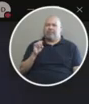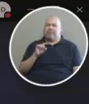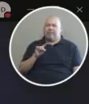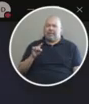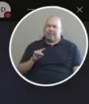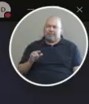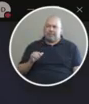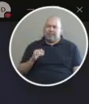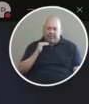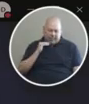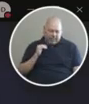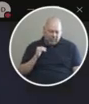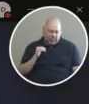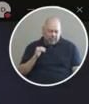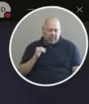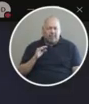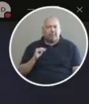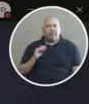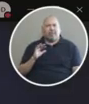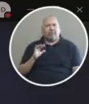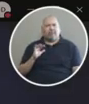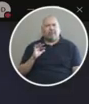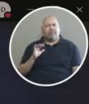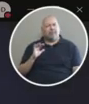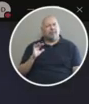Representative Hernandez. Thank you.